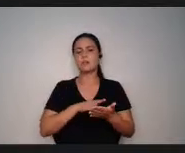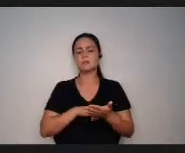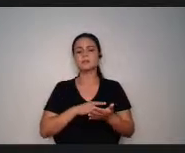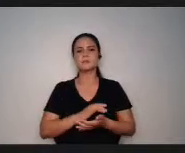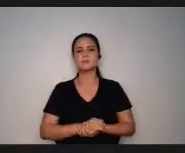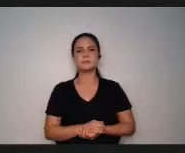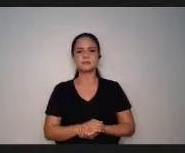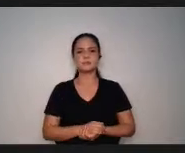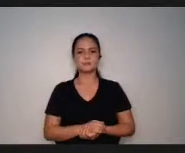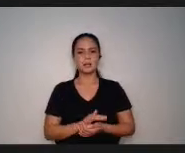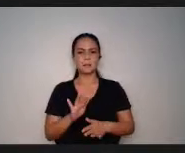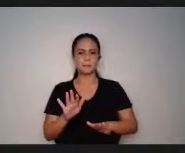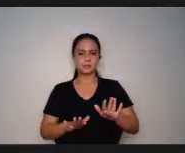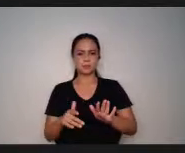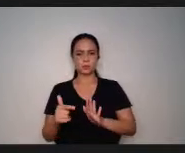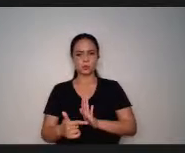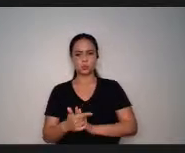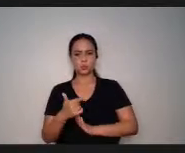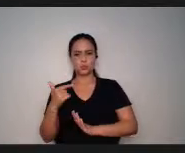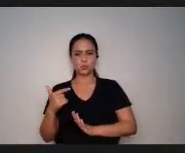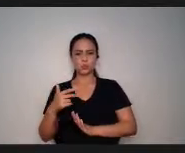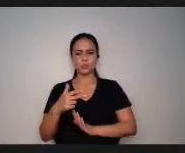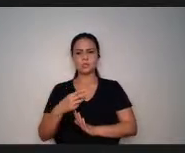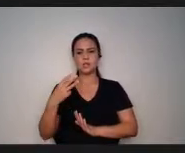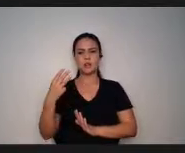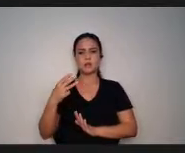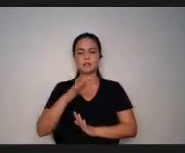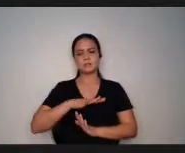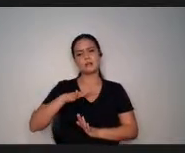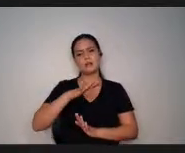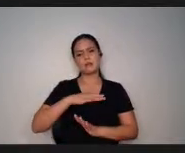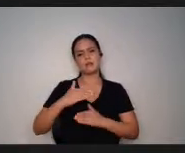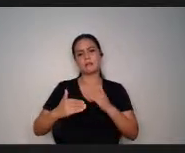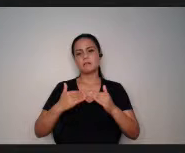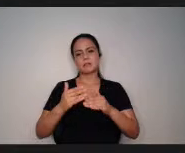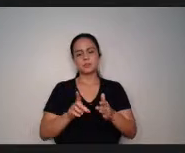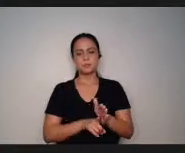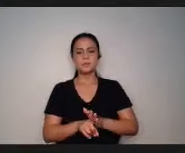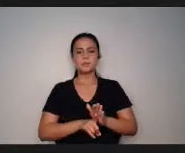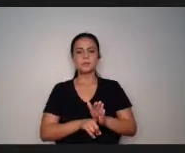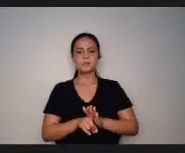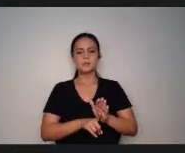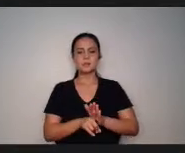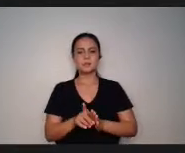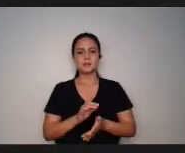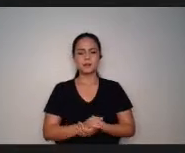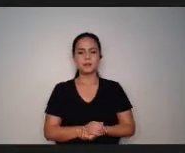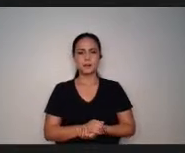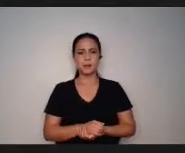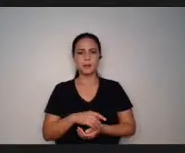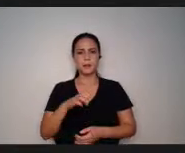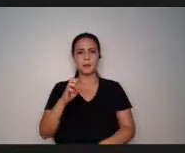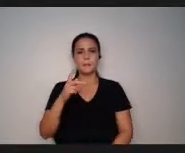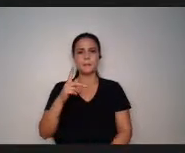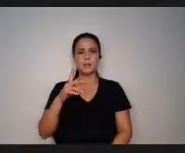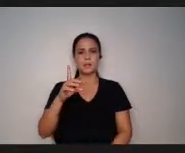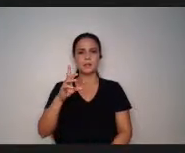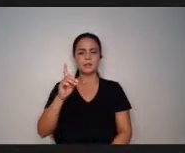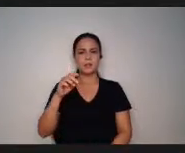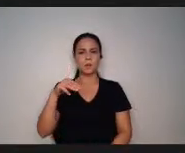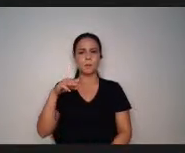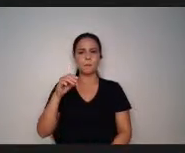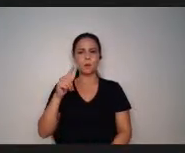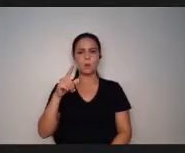of research in occupational epidemiology that show a relationship between these specific kinds of work